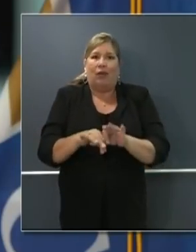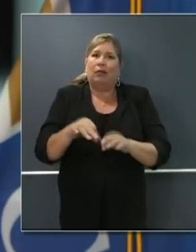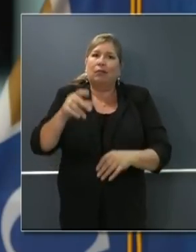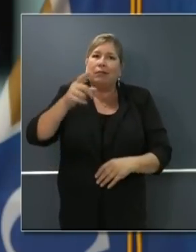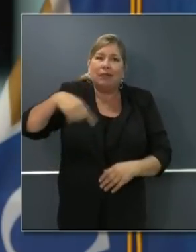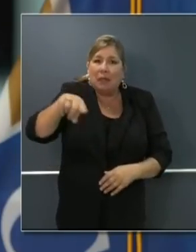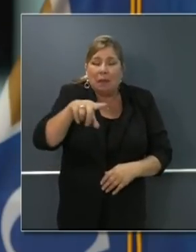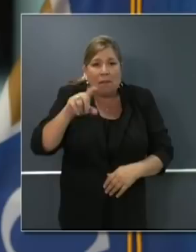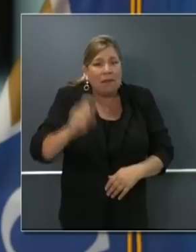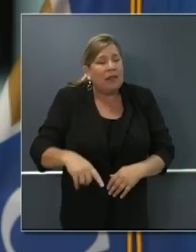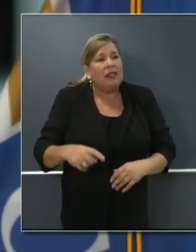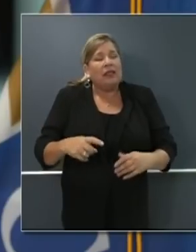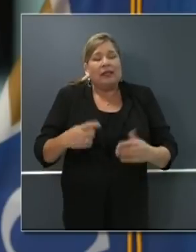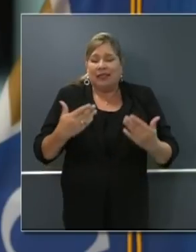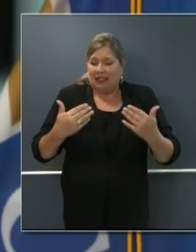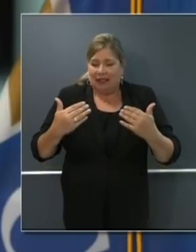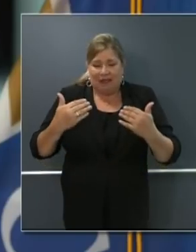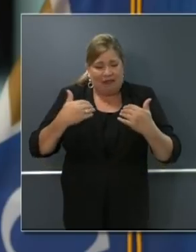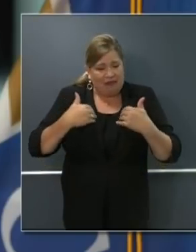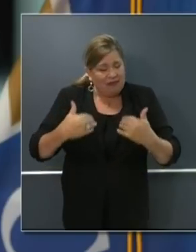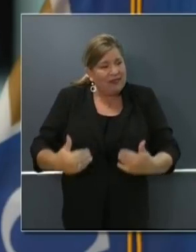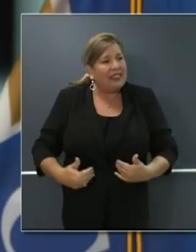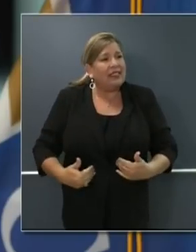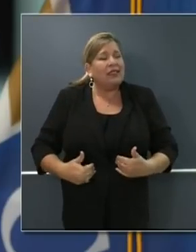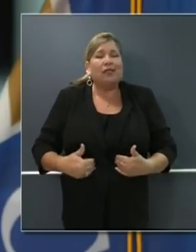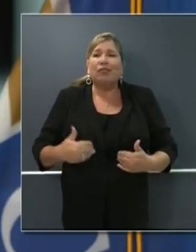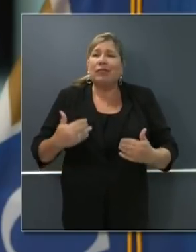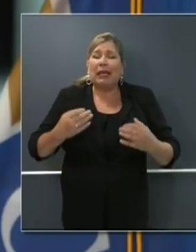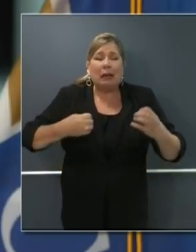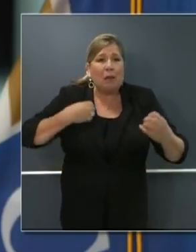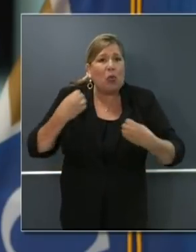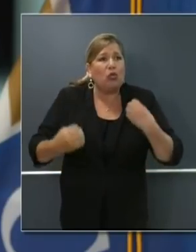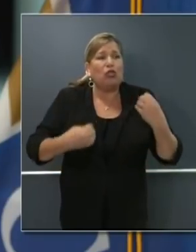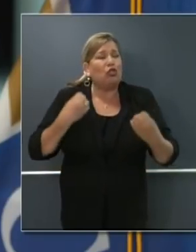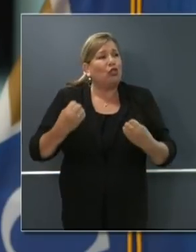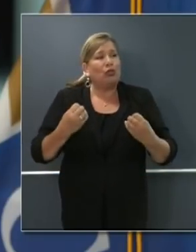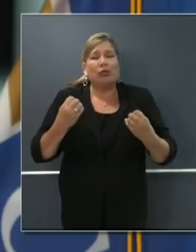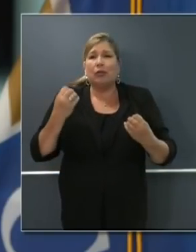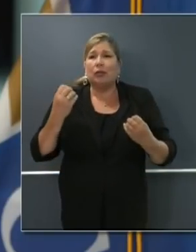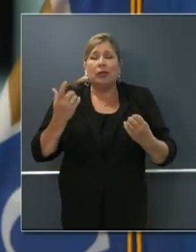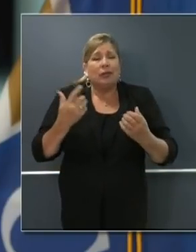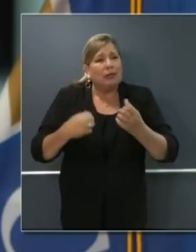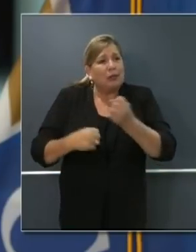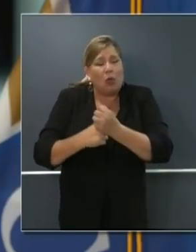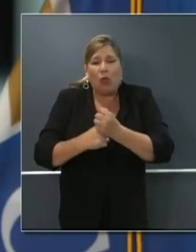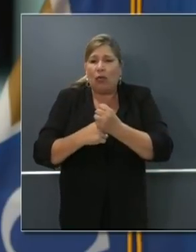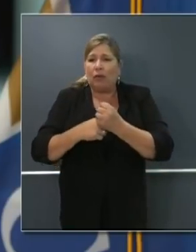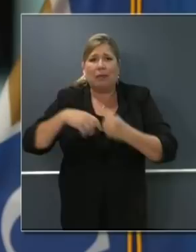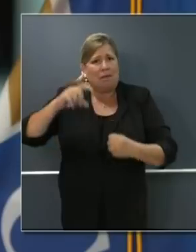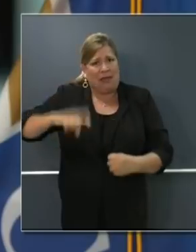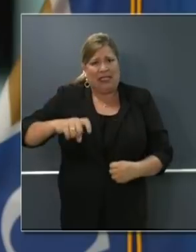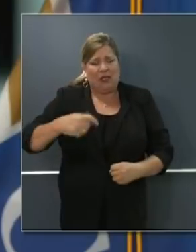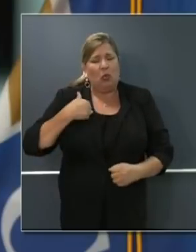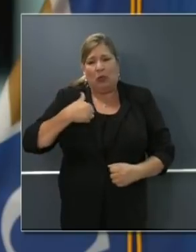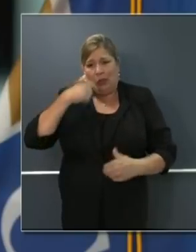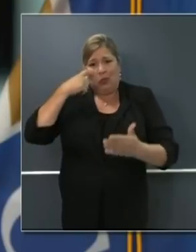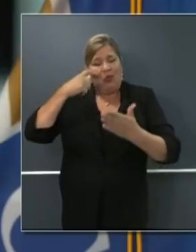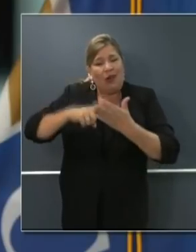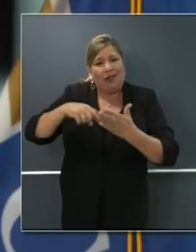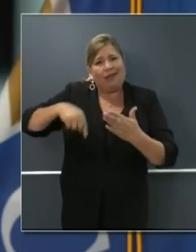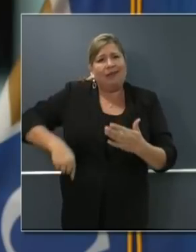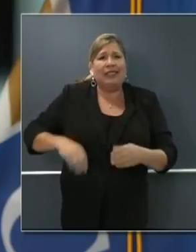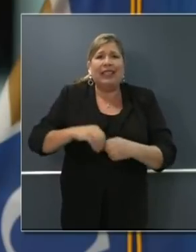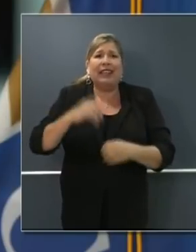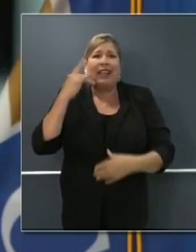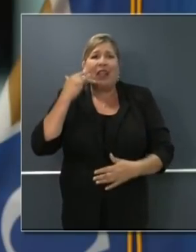nature of physical and emotional support. And we recognize, the state of California